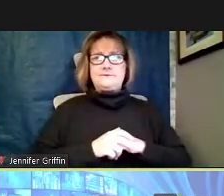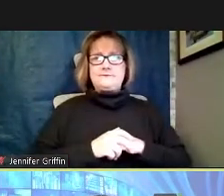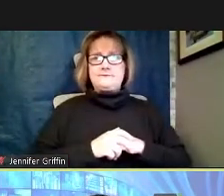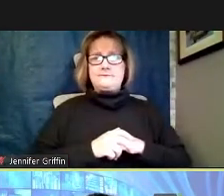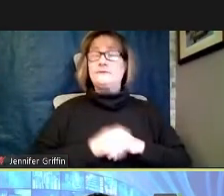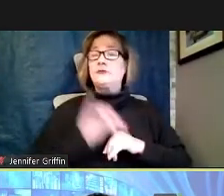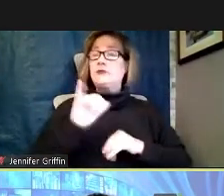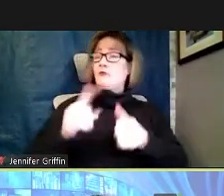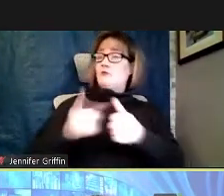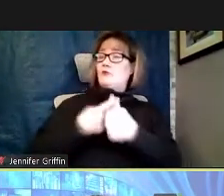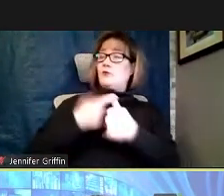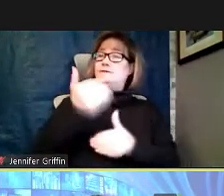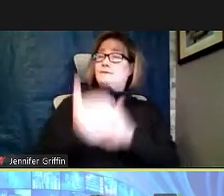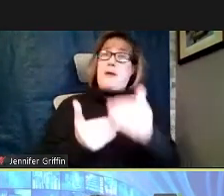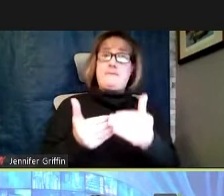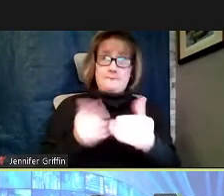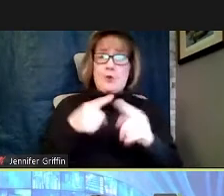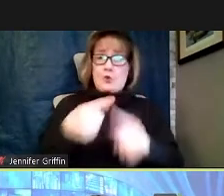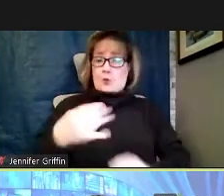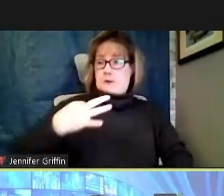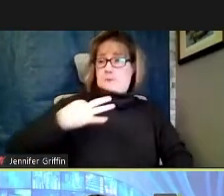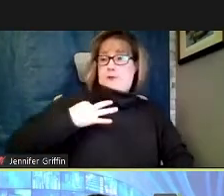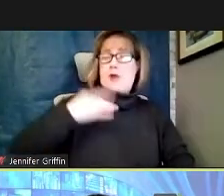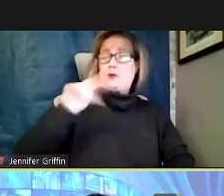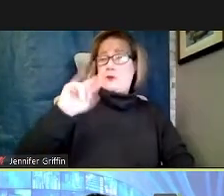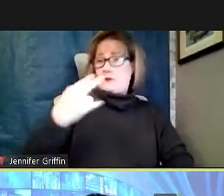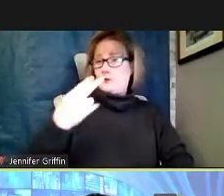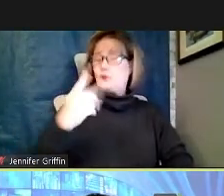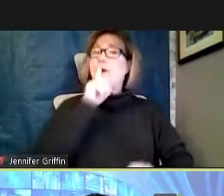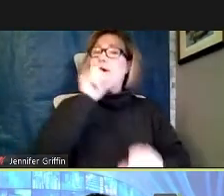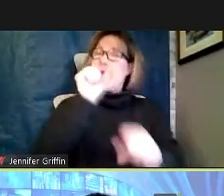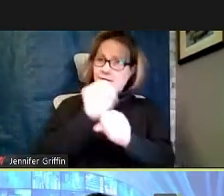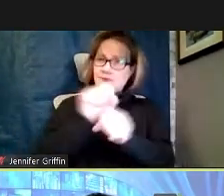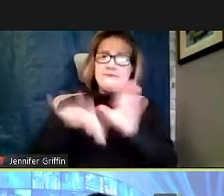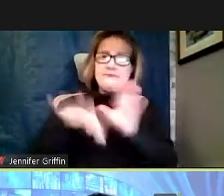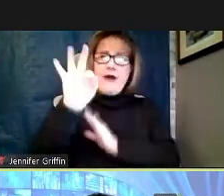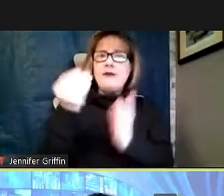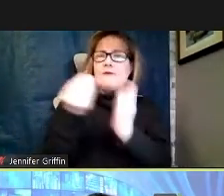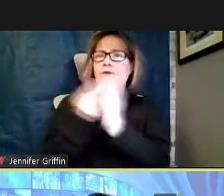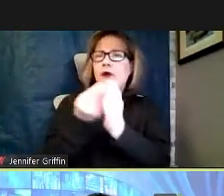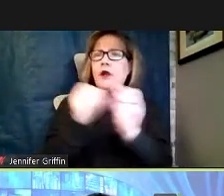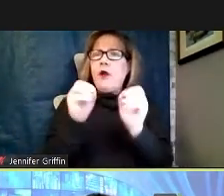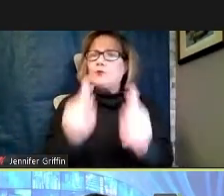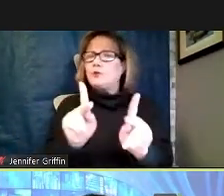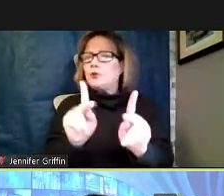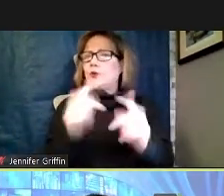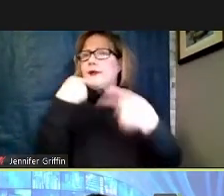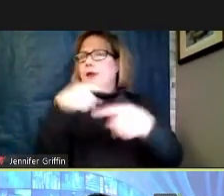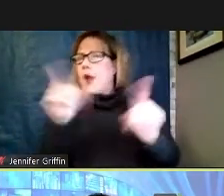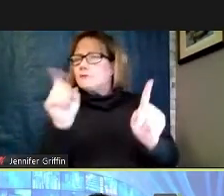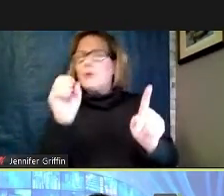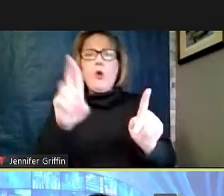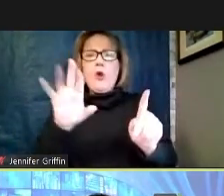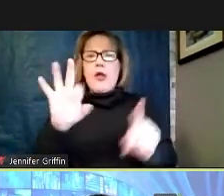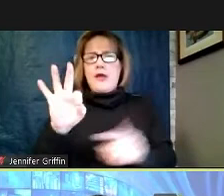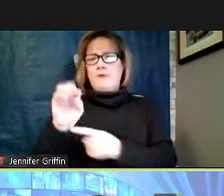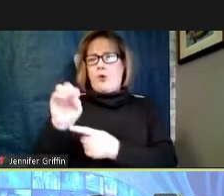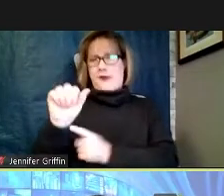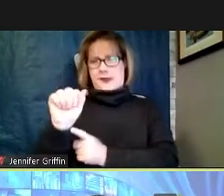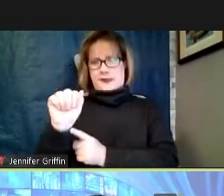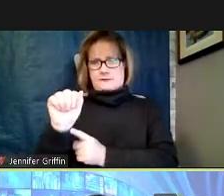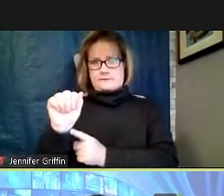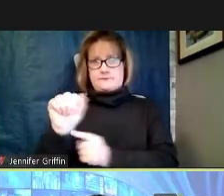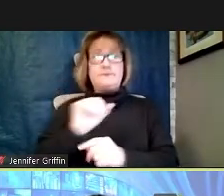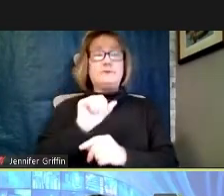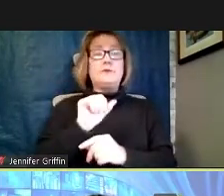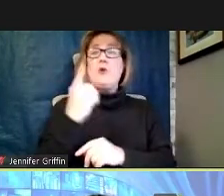So the first step when you're applying to NIH is to actually find a funding opportunity announcement or an FOA. And